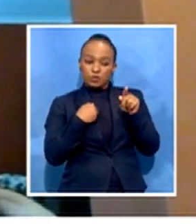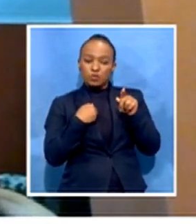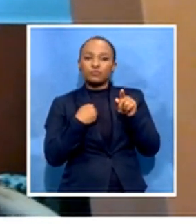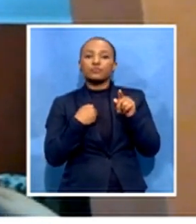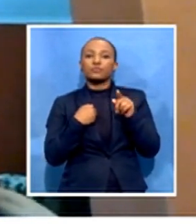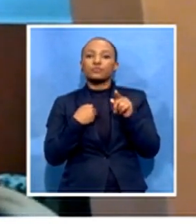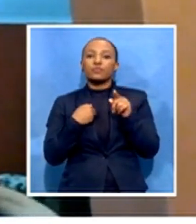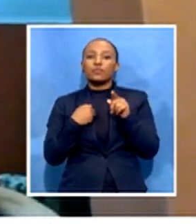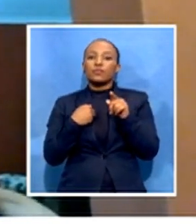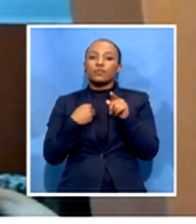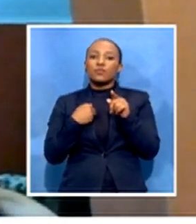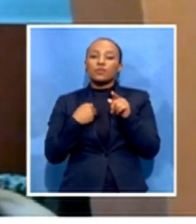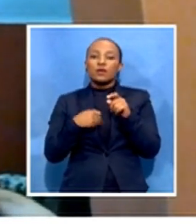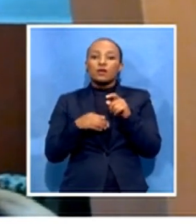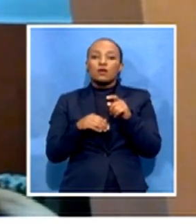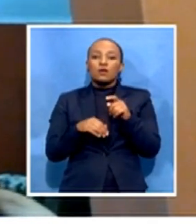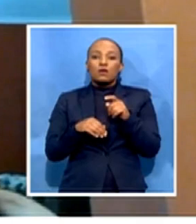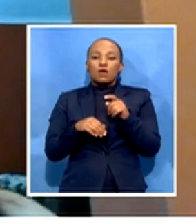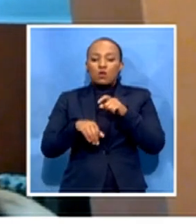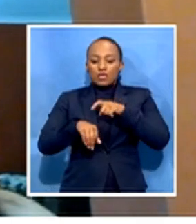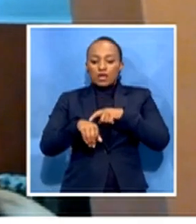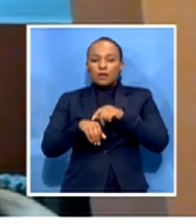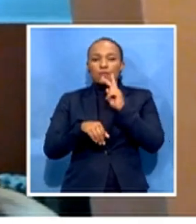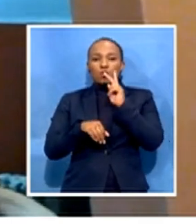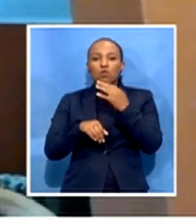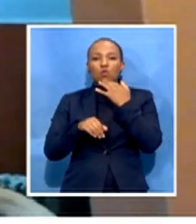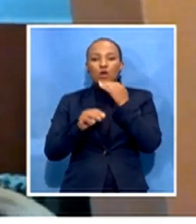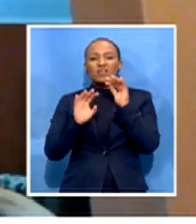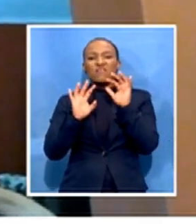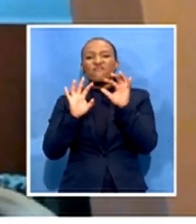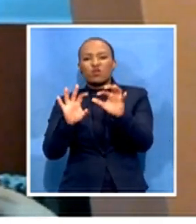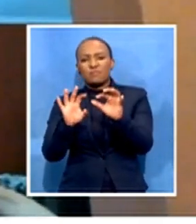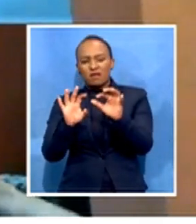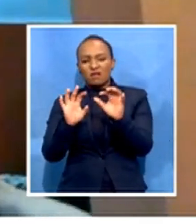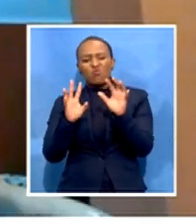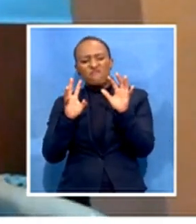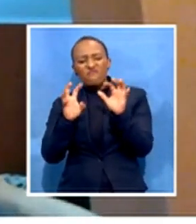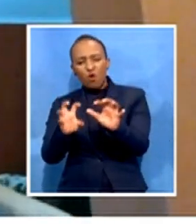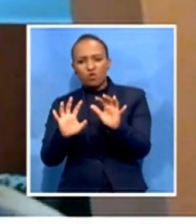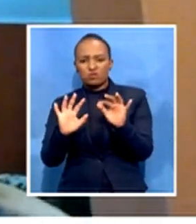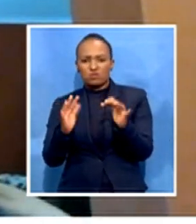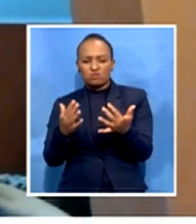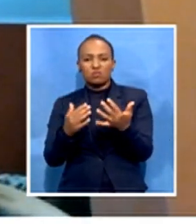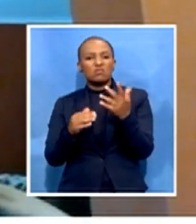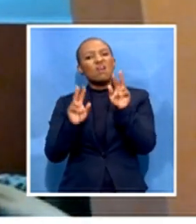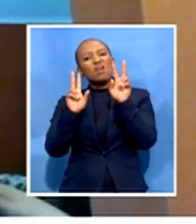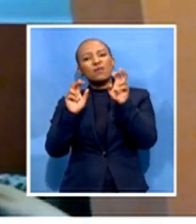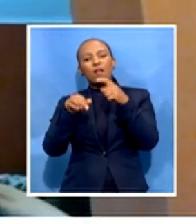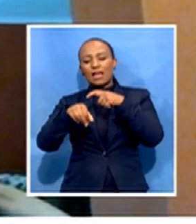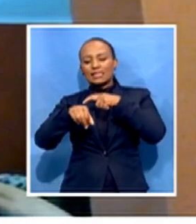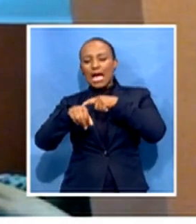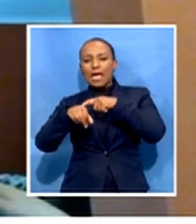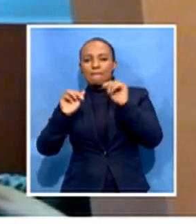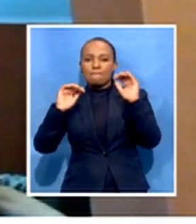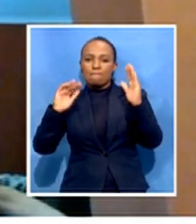small enforcement issues. Just a simple thing of the curfew, for example. My sister lives in